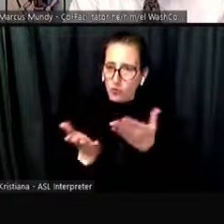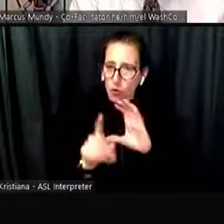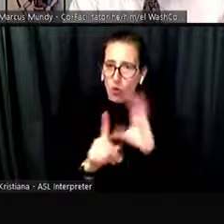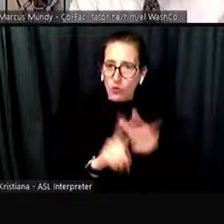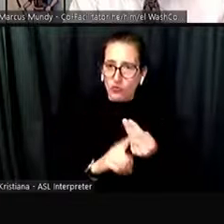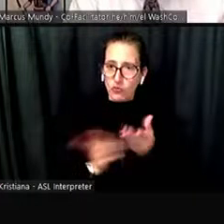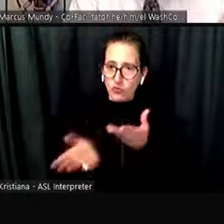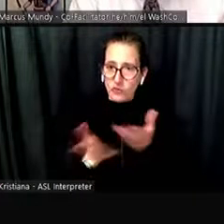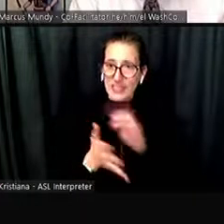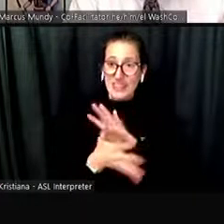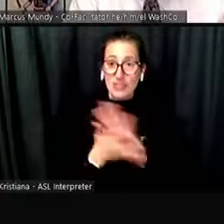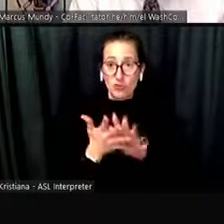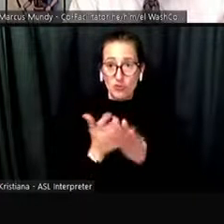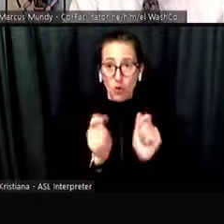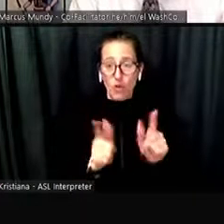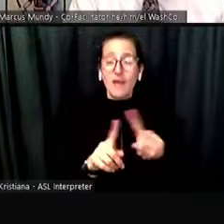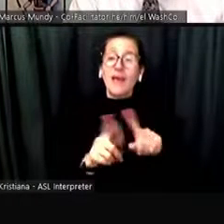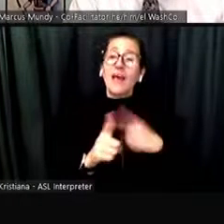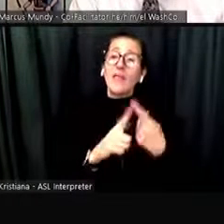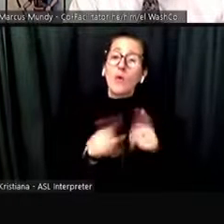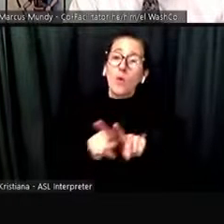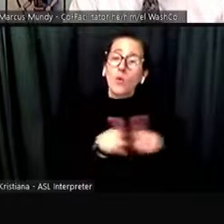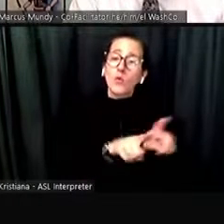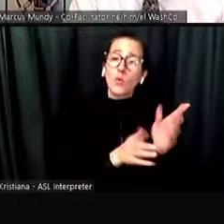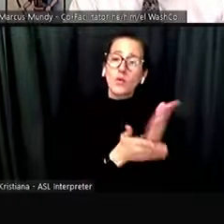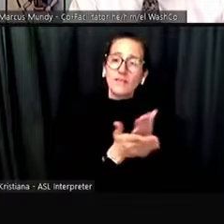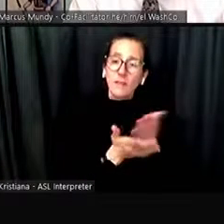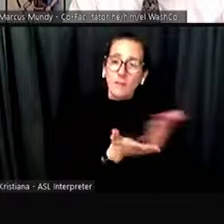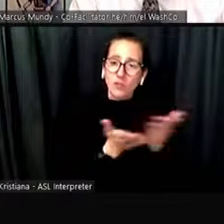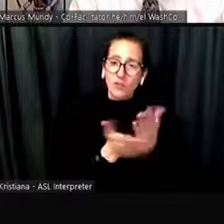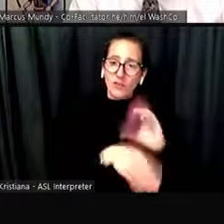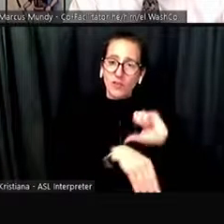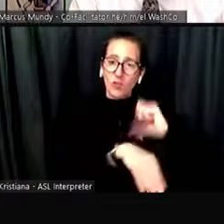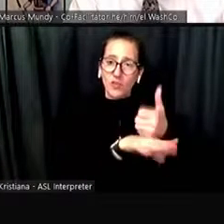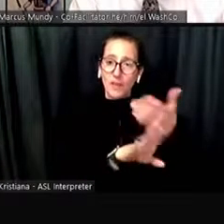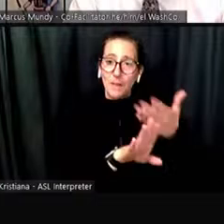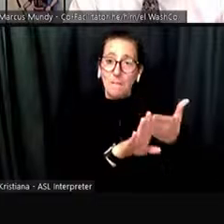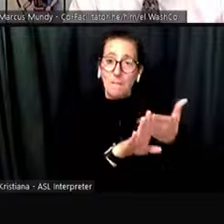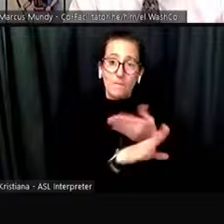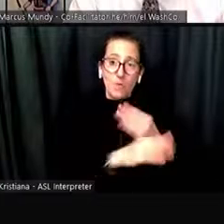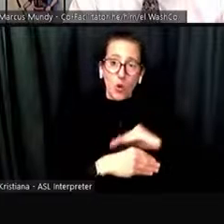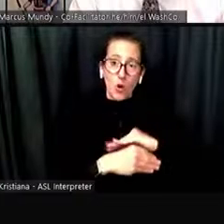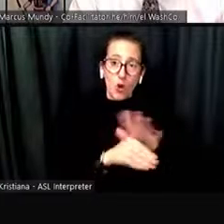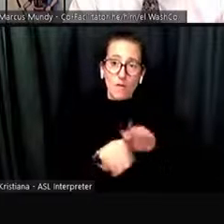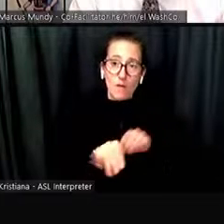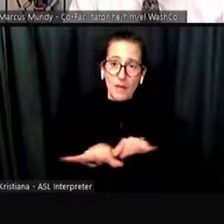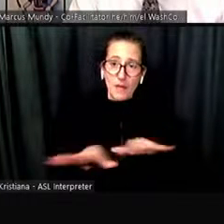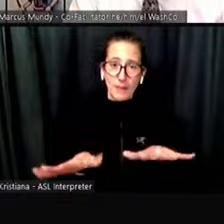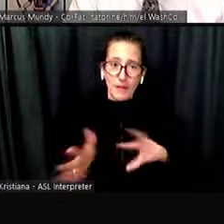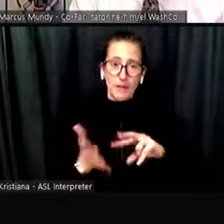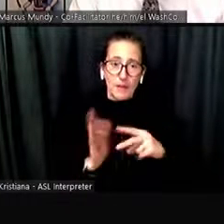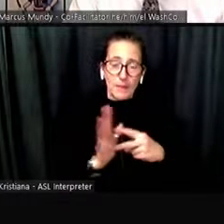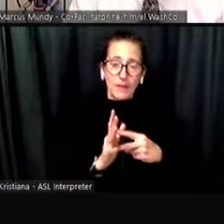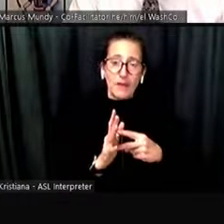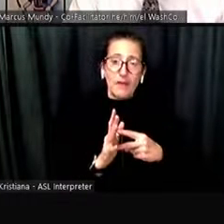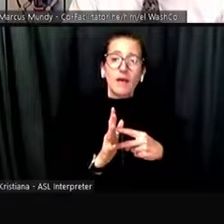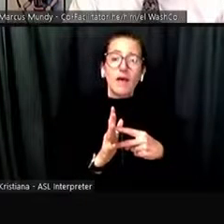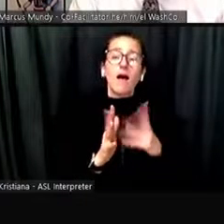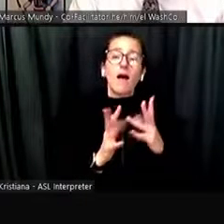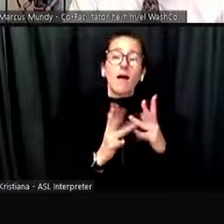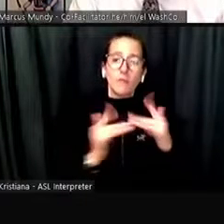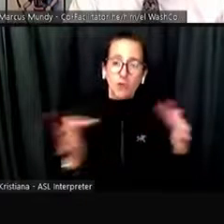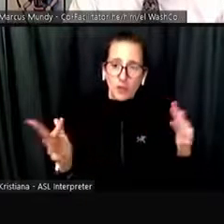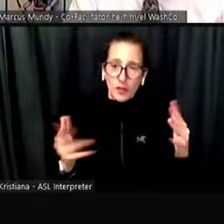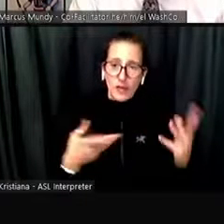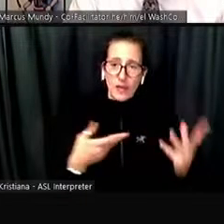established before the pandemic. So the whole group of pre-pandemic priorities includes the diversity, equity, and inclusion, the economic development